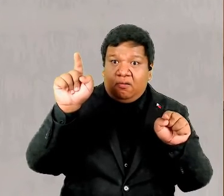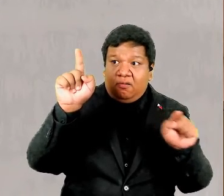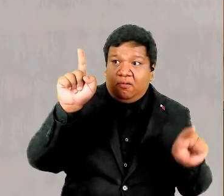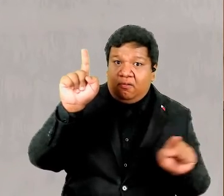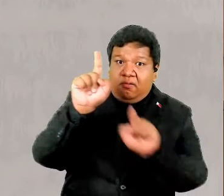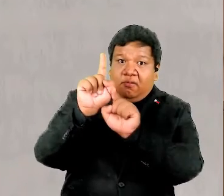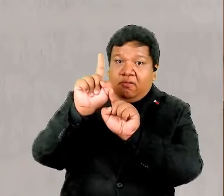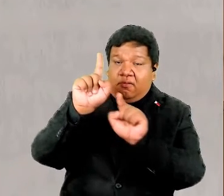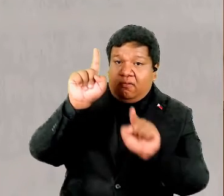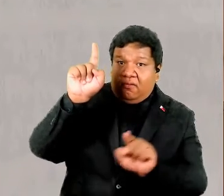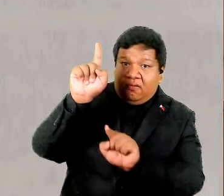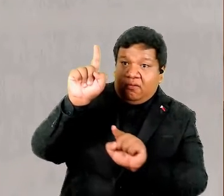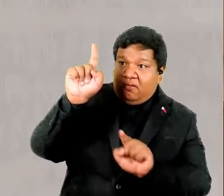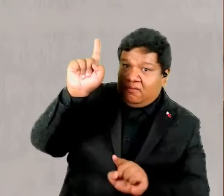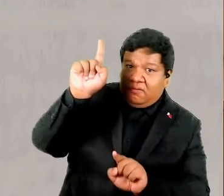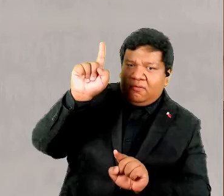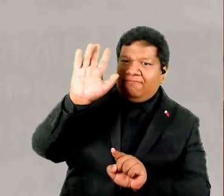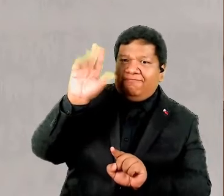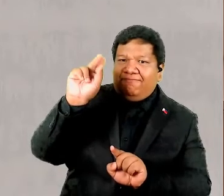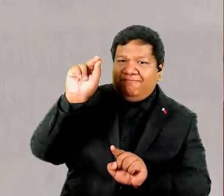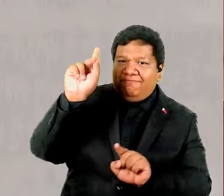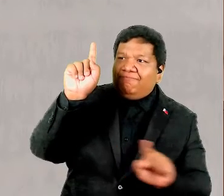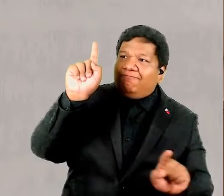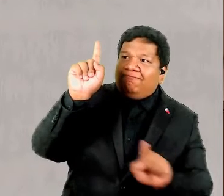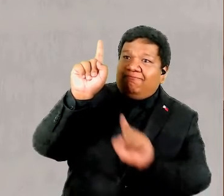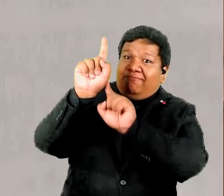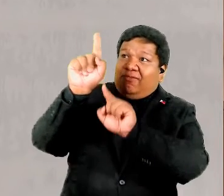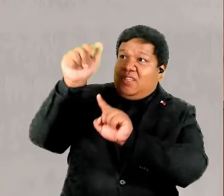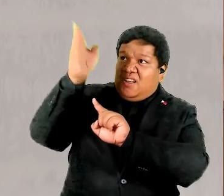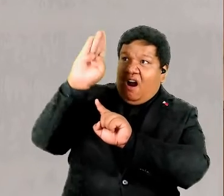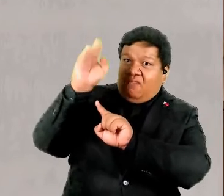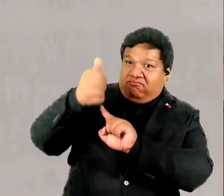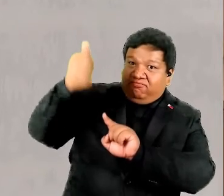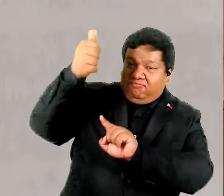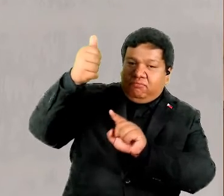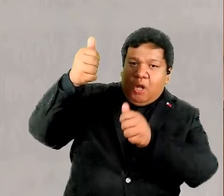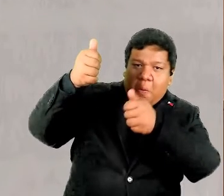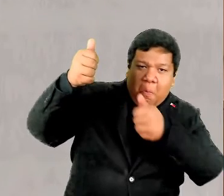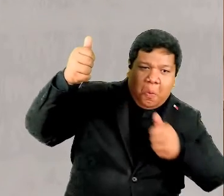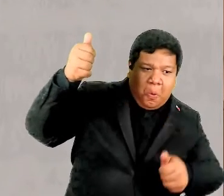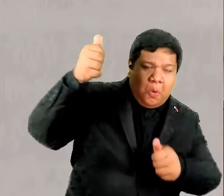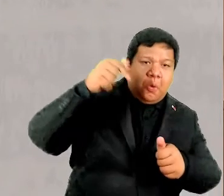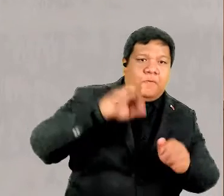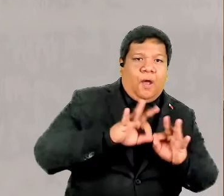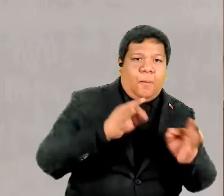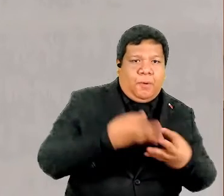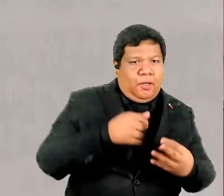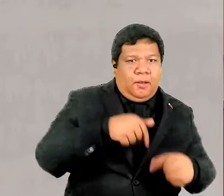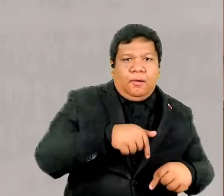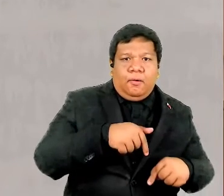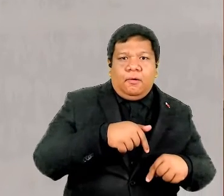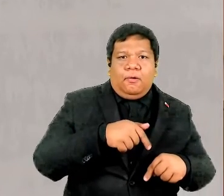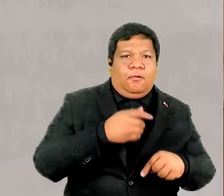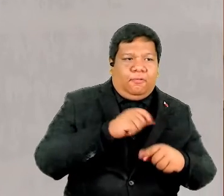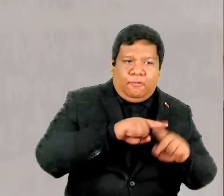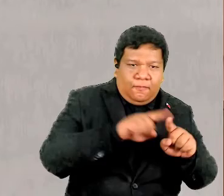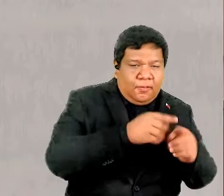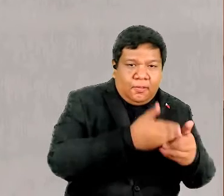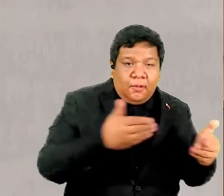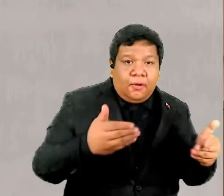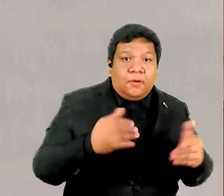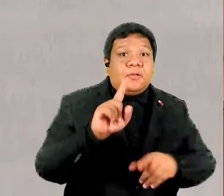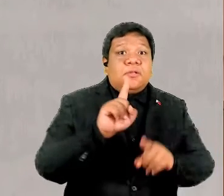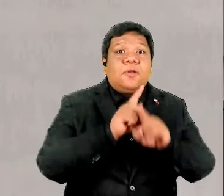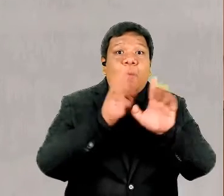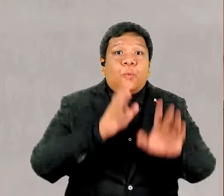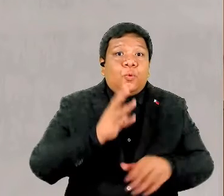two, hindi rin number three, kundi malayong malayo ang agwat. The disciples would later understand this by their experience